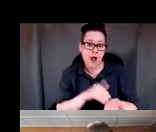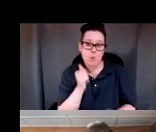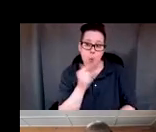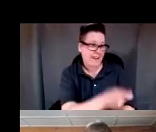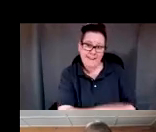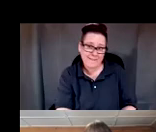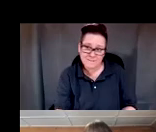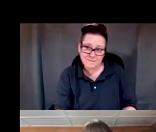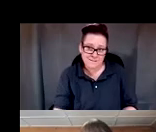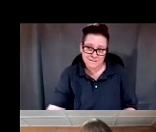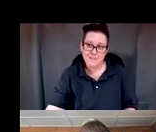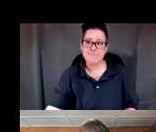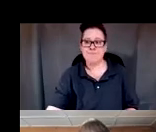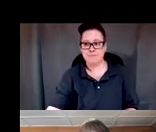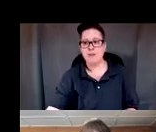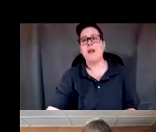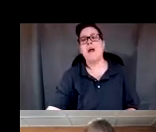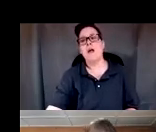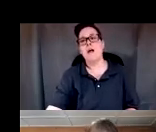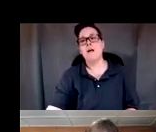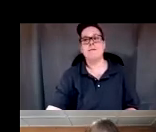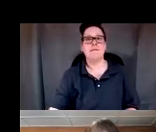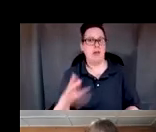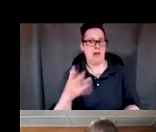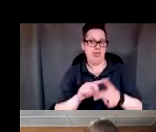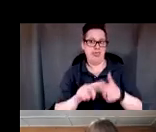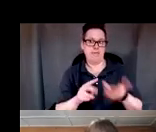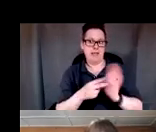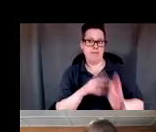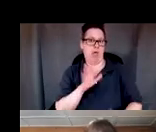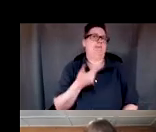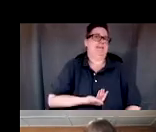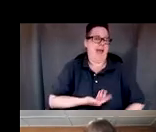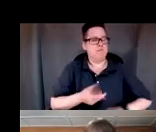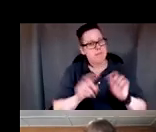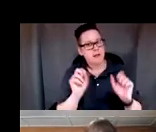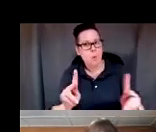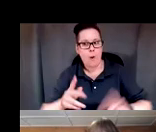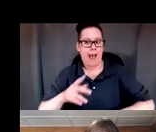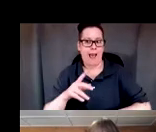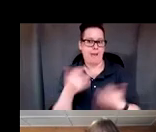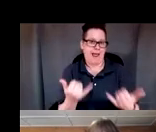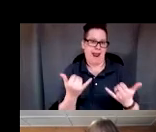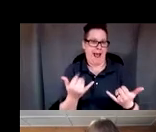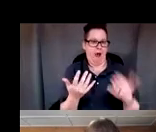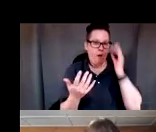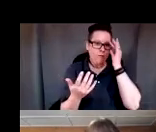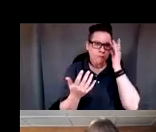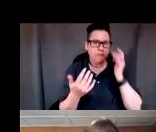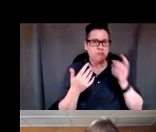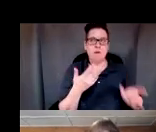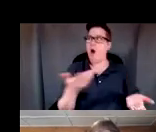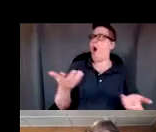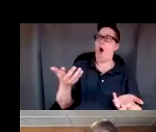going to happen, which makes people upset now, but that's okay because now they're not going to be able to get too many. Now, the one